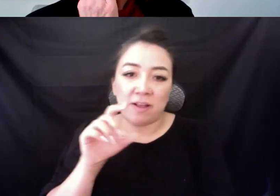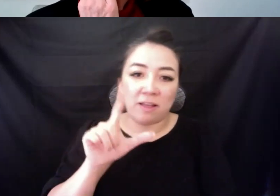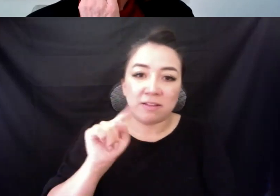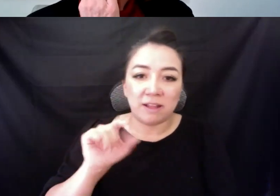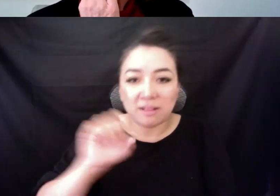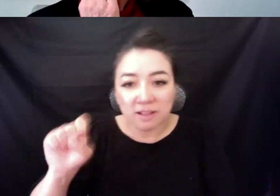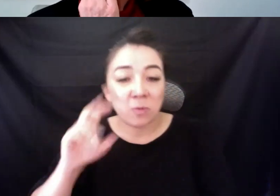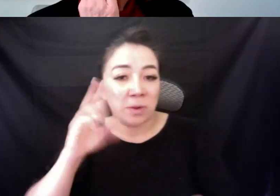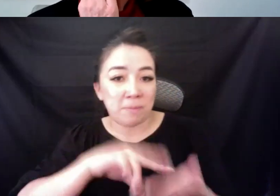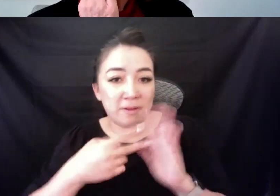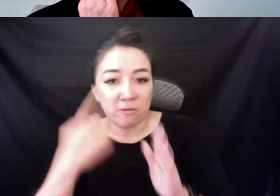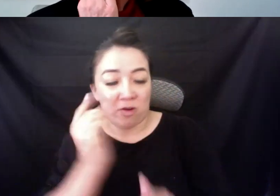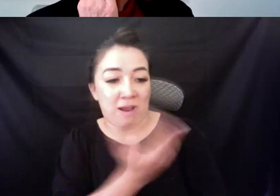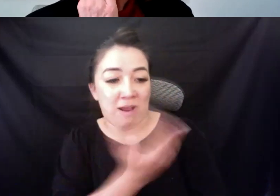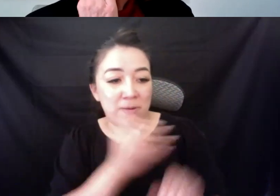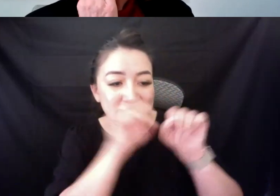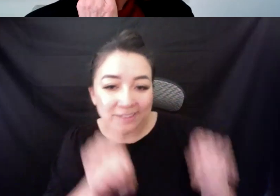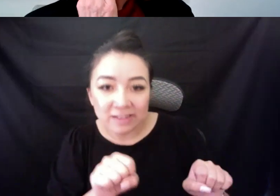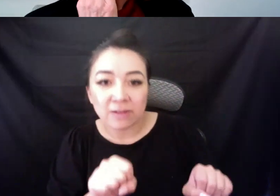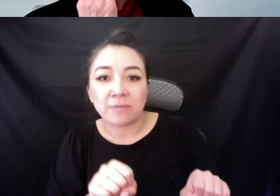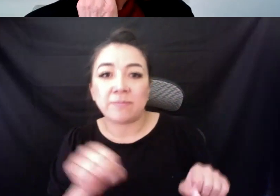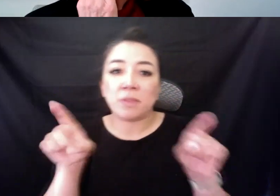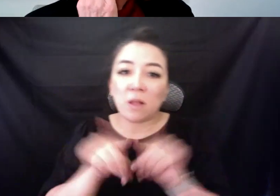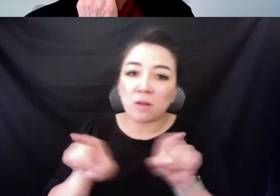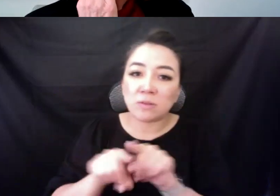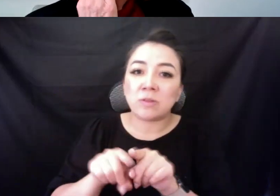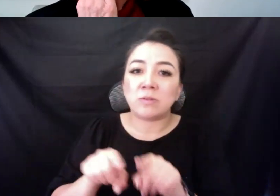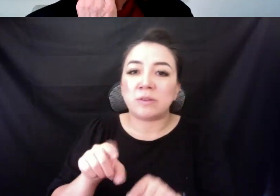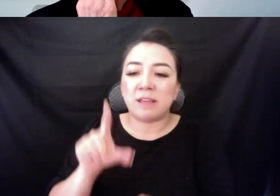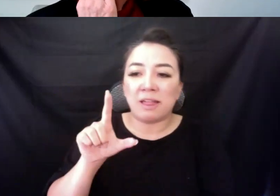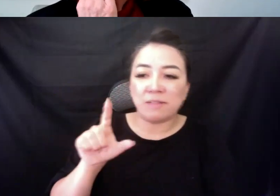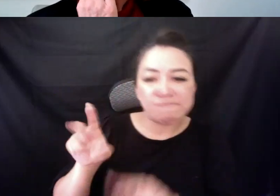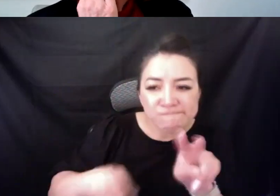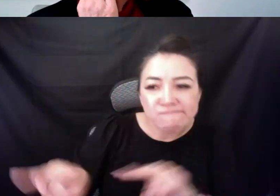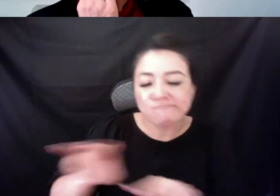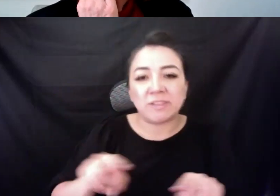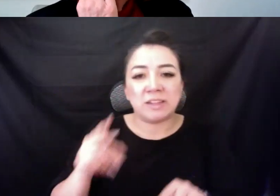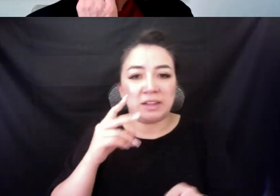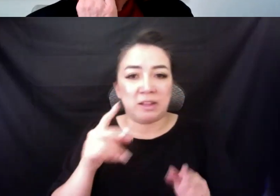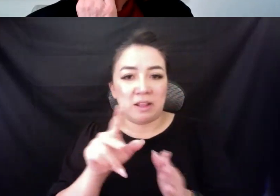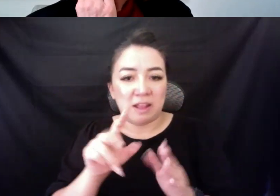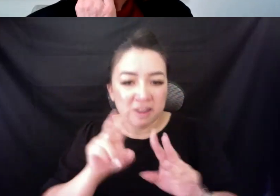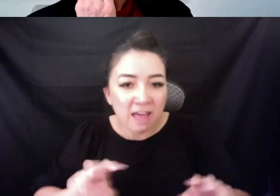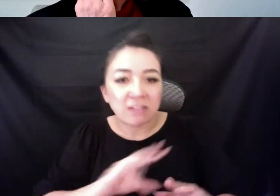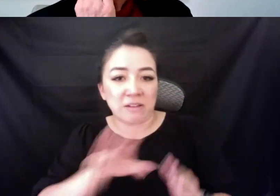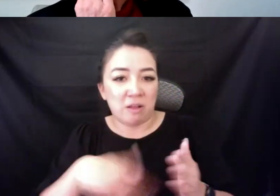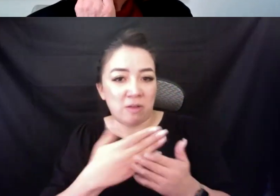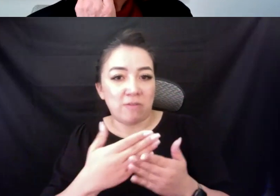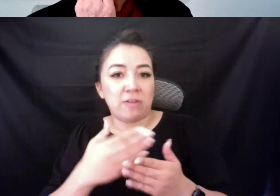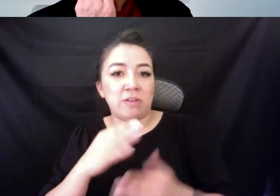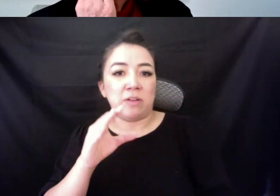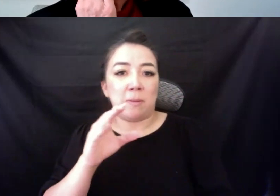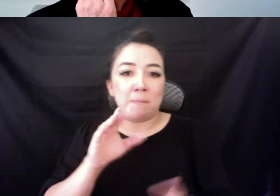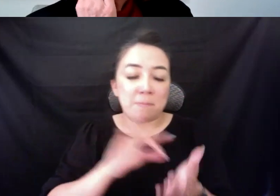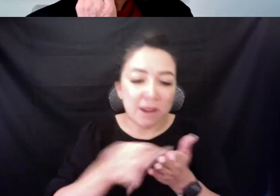mean for our system. Also doing kind of a landscape analysis of policy opportunities across Medi-Cal,